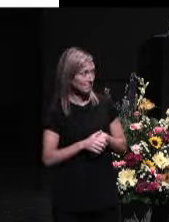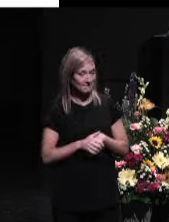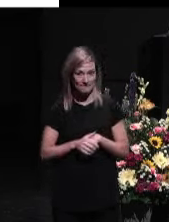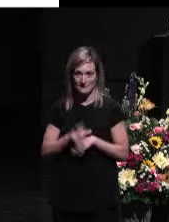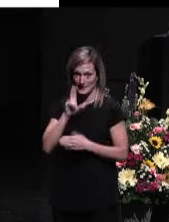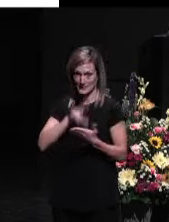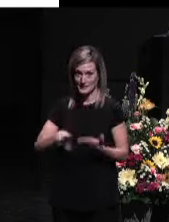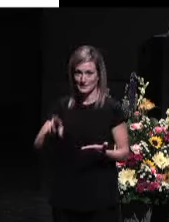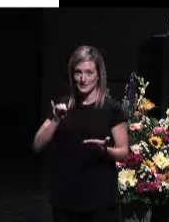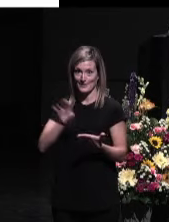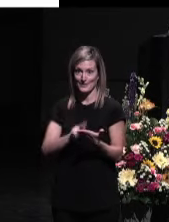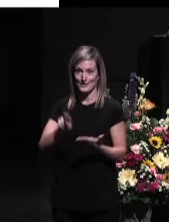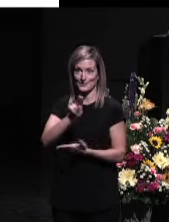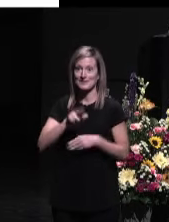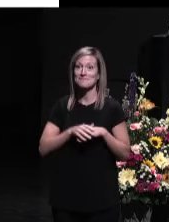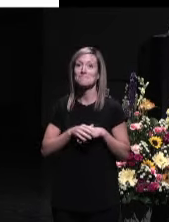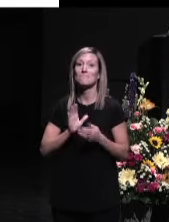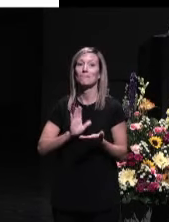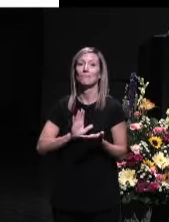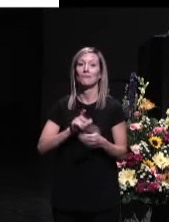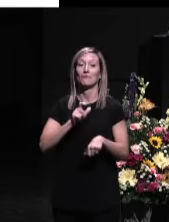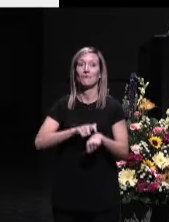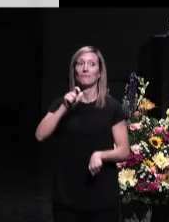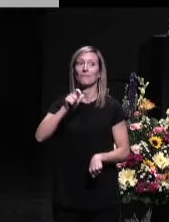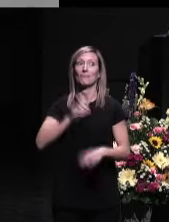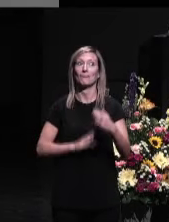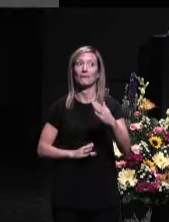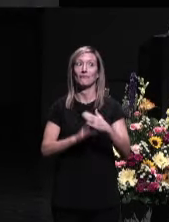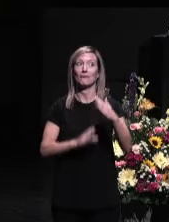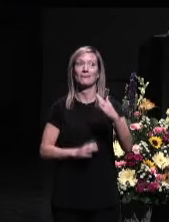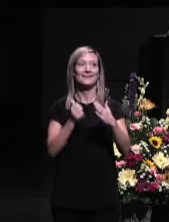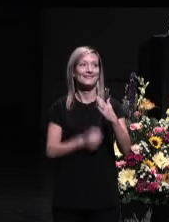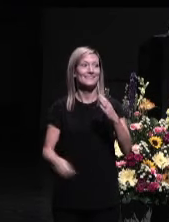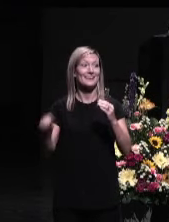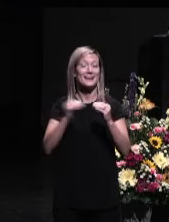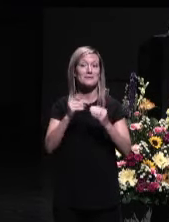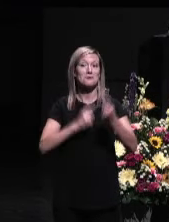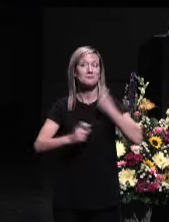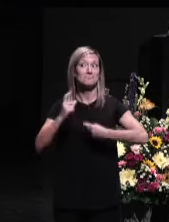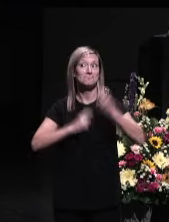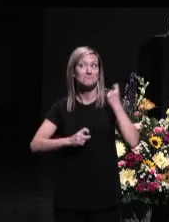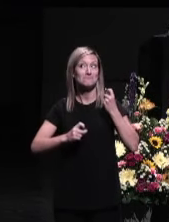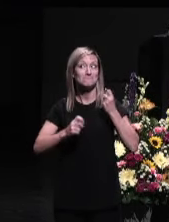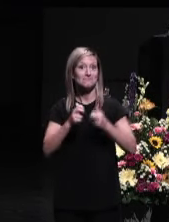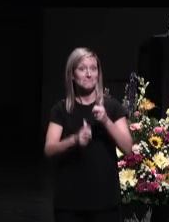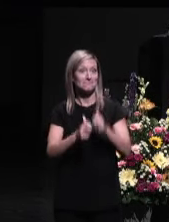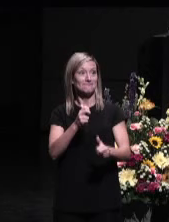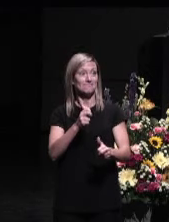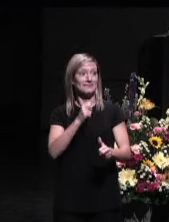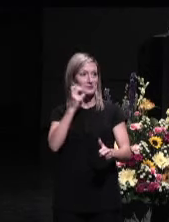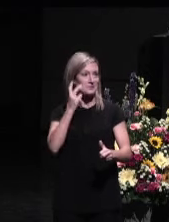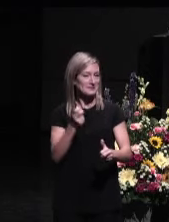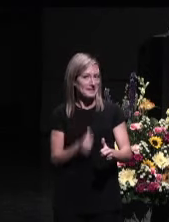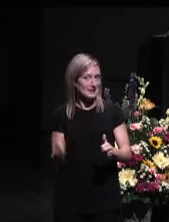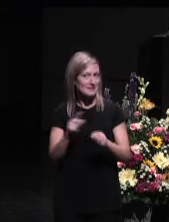of the university. If there are any burning issues, I don't see any, but please feel free to